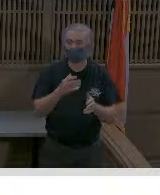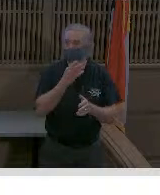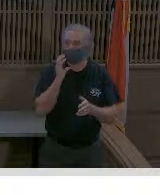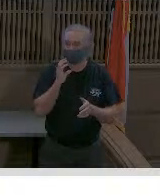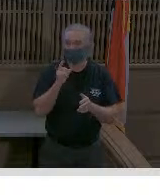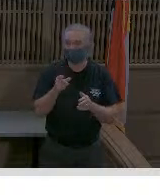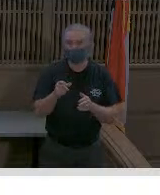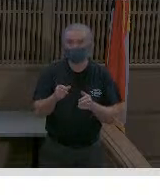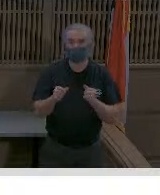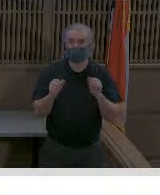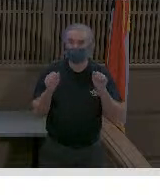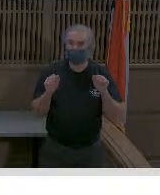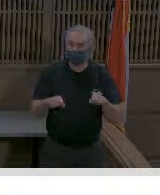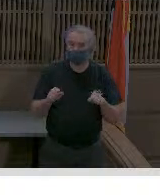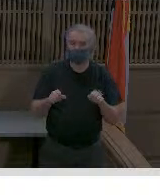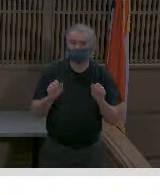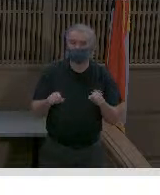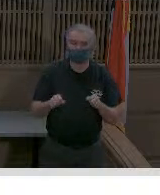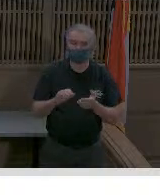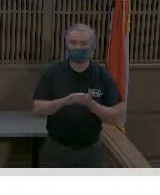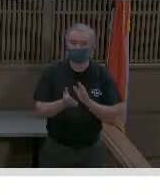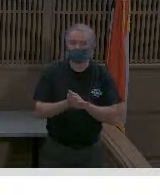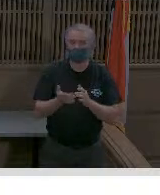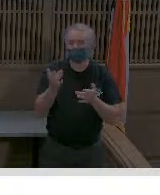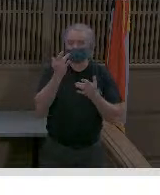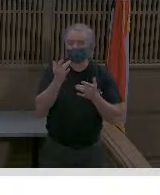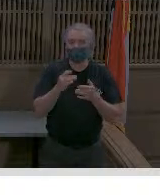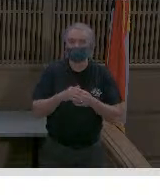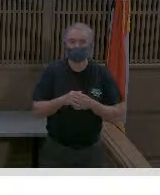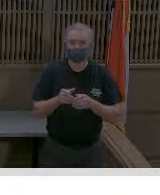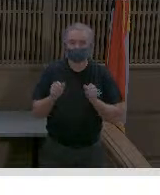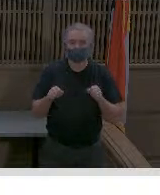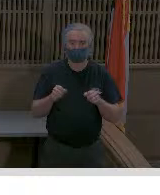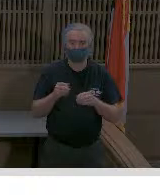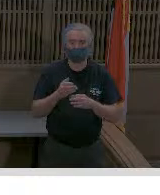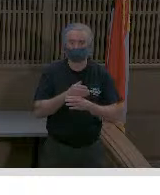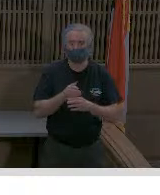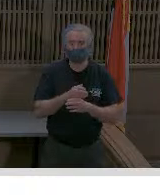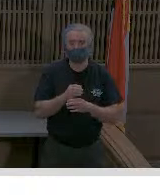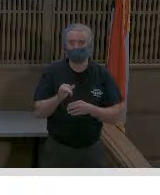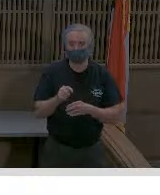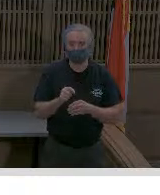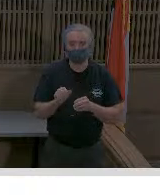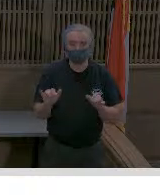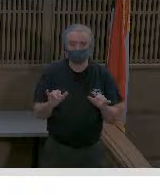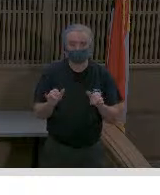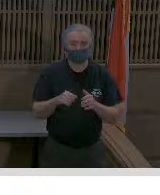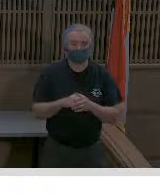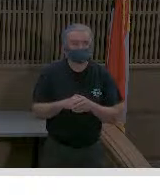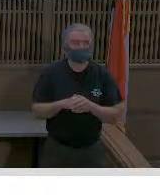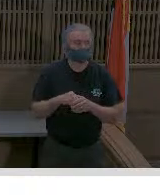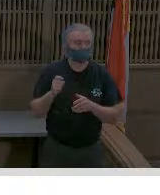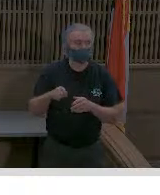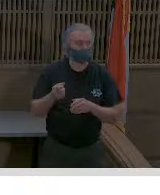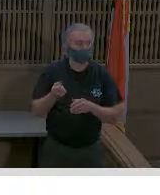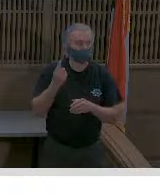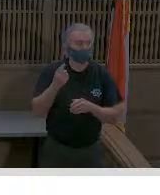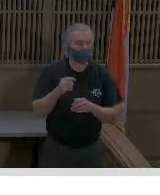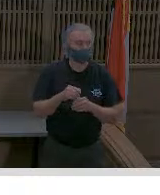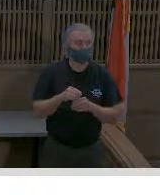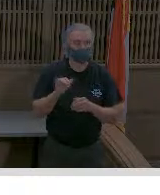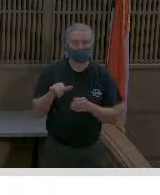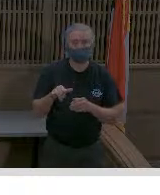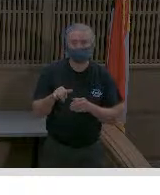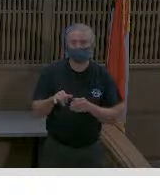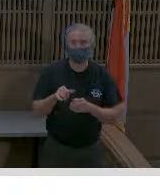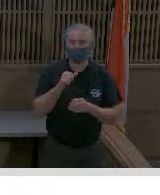of becoming sick. If you have the virus, you're in danger of spreading it. So we need to realize that